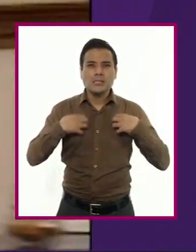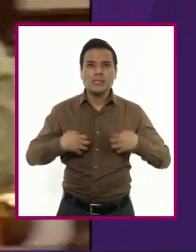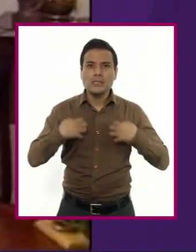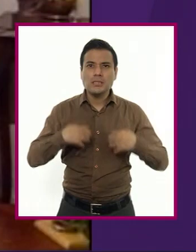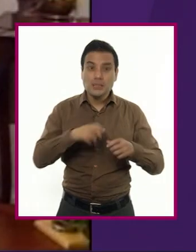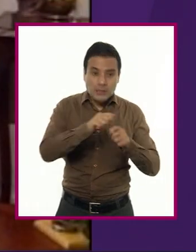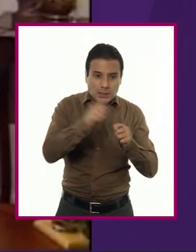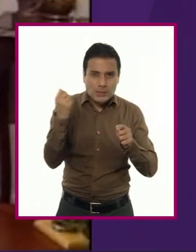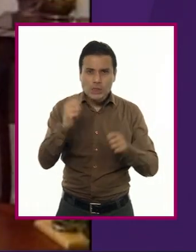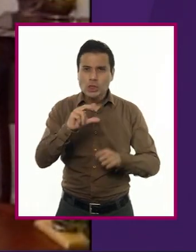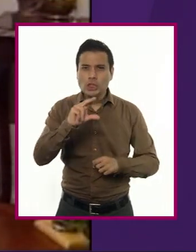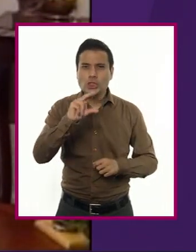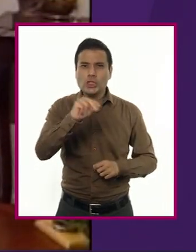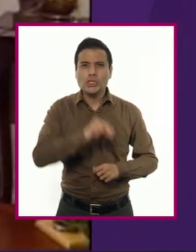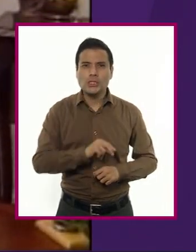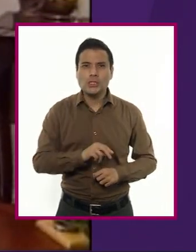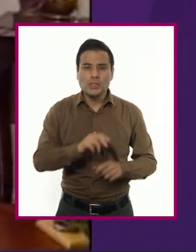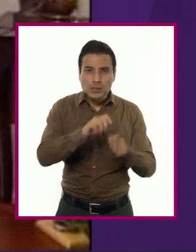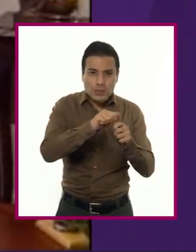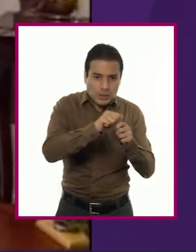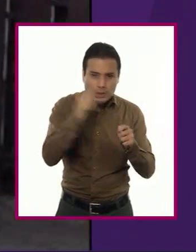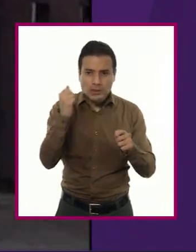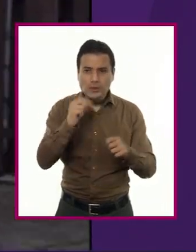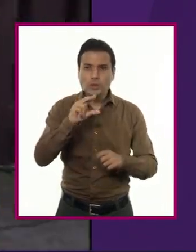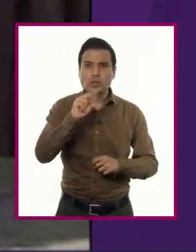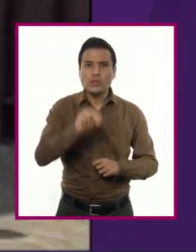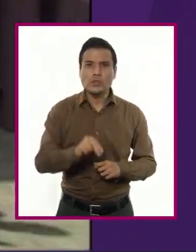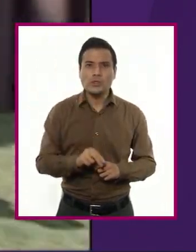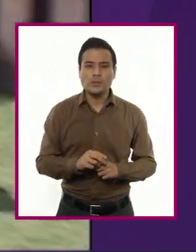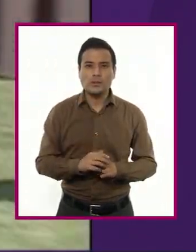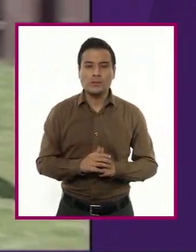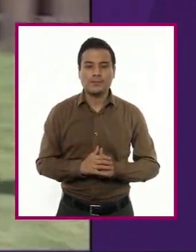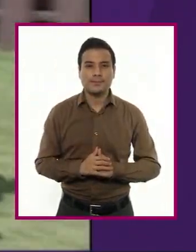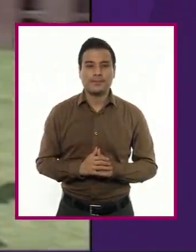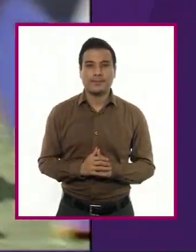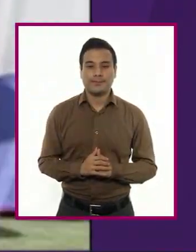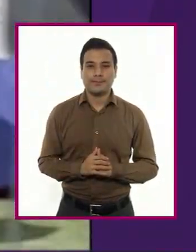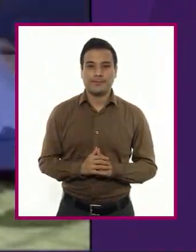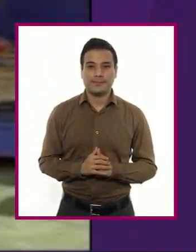Ryan! You can't open their bag, Ryan!